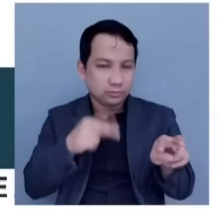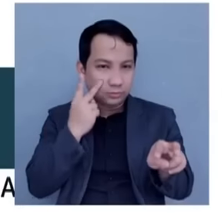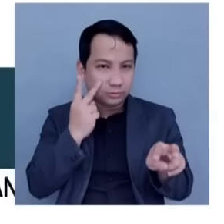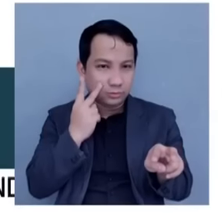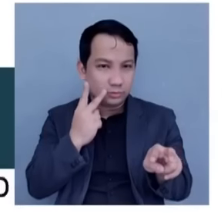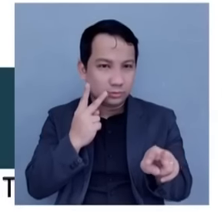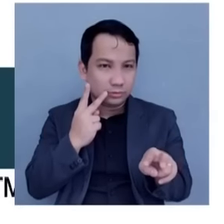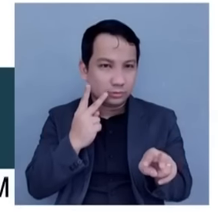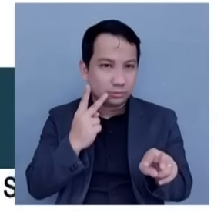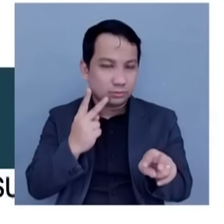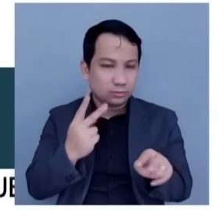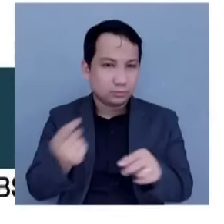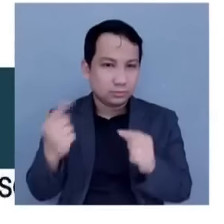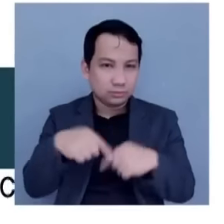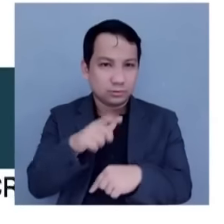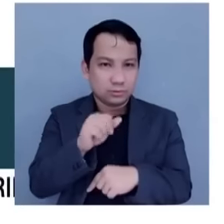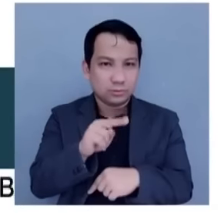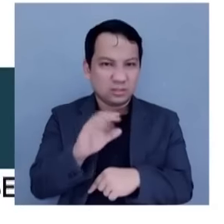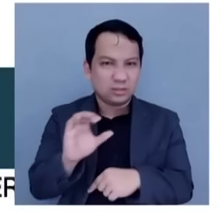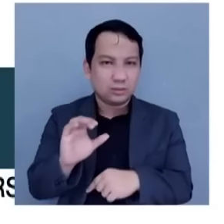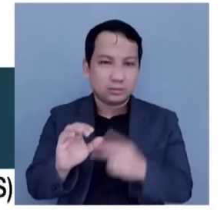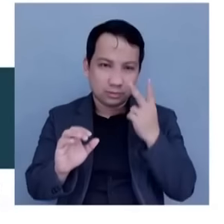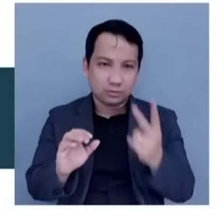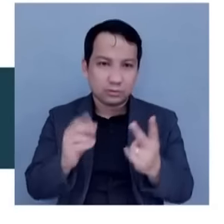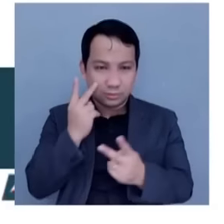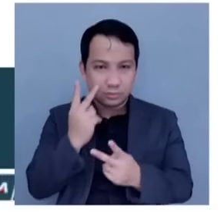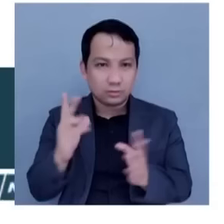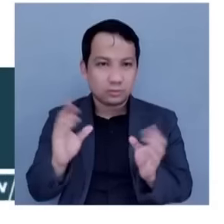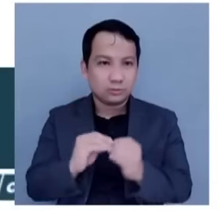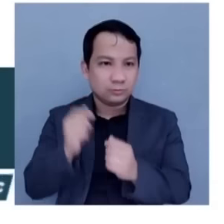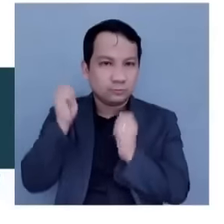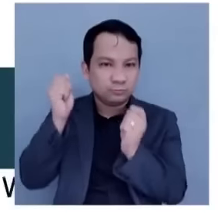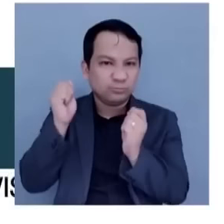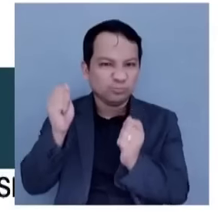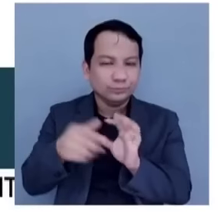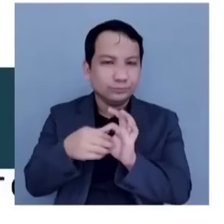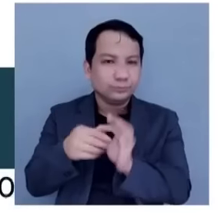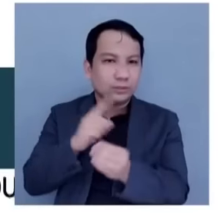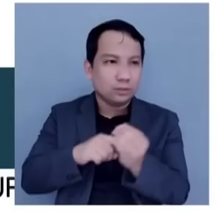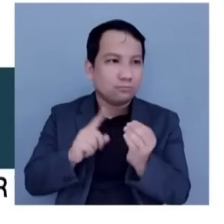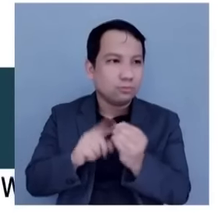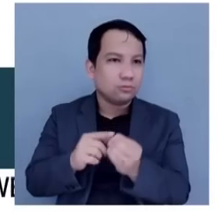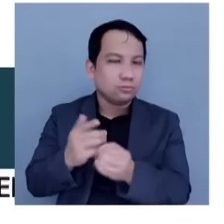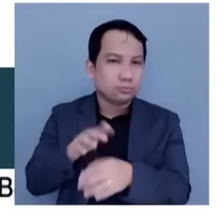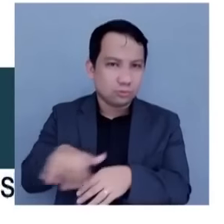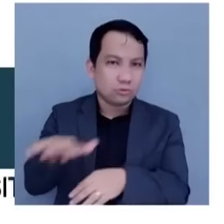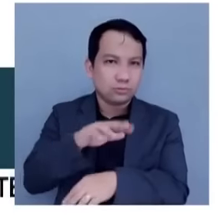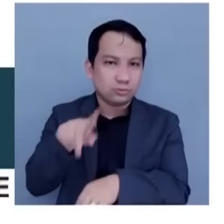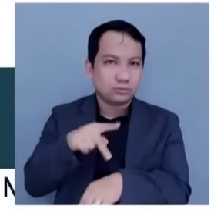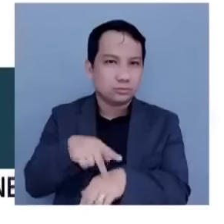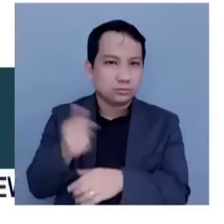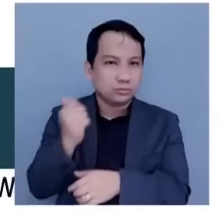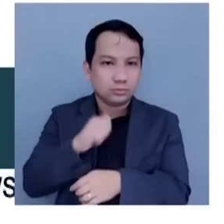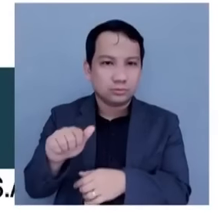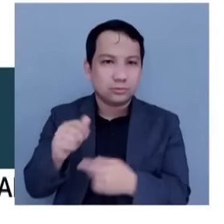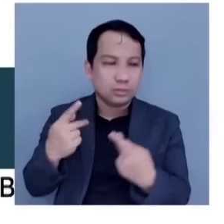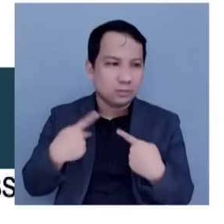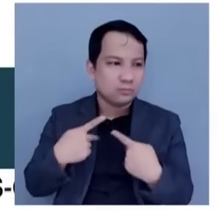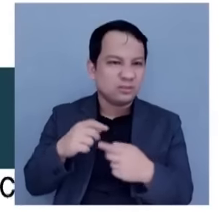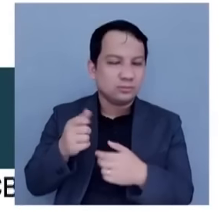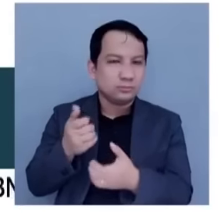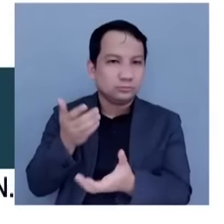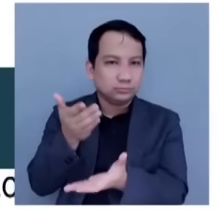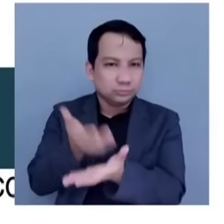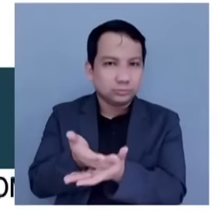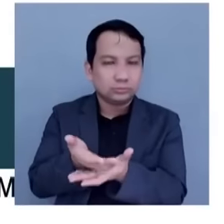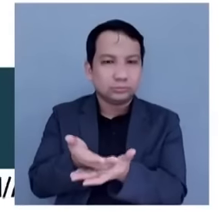on ANC. Okay, I see them in protests and demonstrations all over the Philippines. Whenever there's a big issue, they're there. And